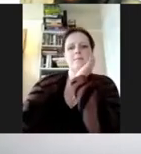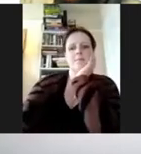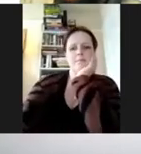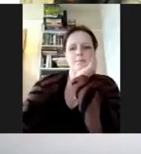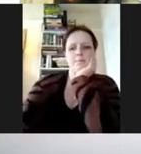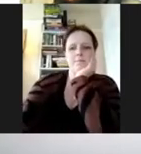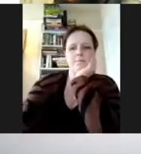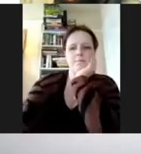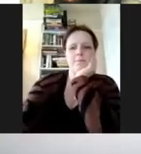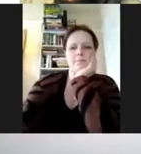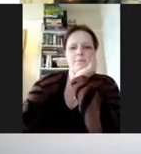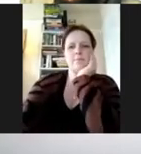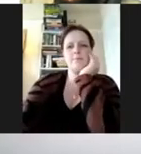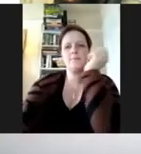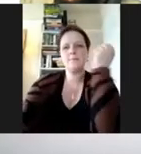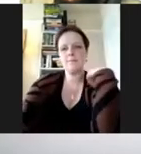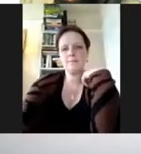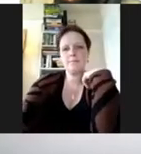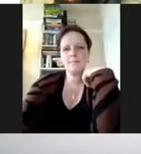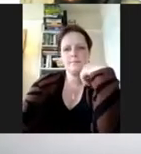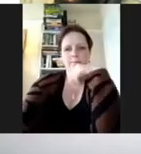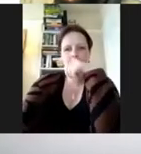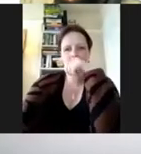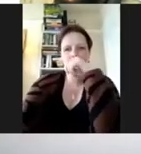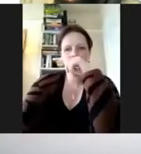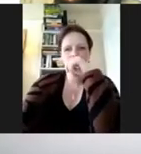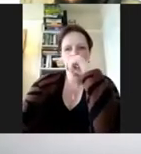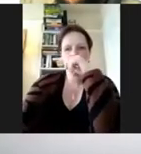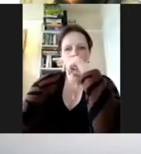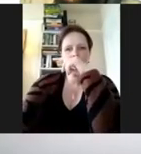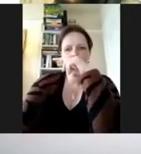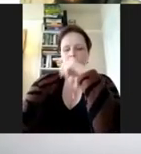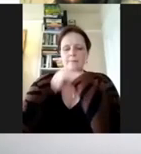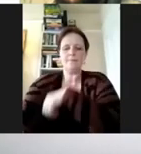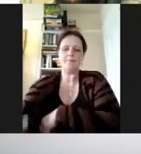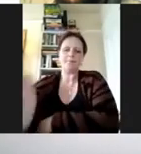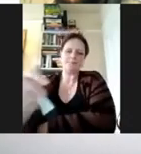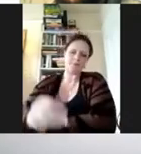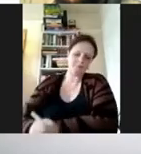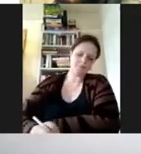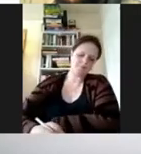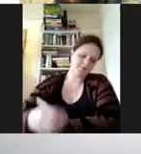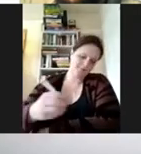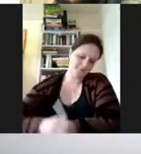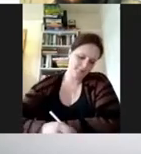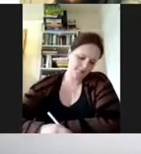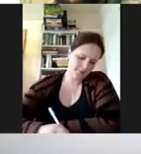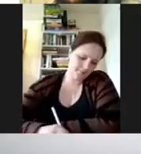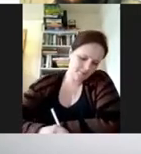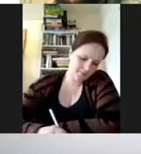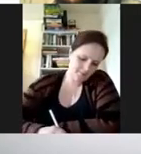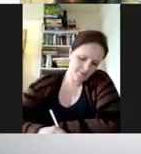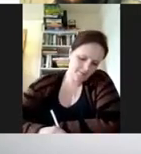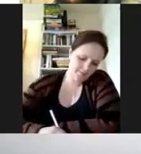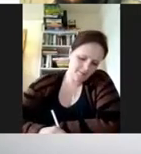all the meetings I have been in have all been password protected or have used waiting rooms. So I would suggest